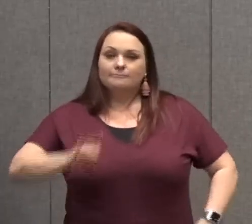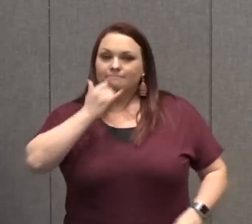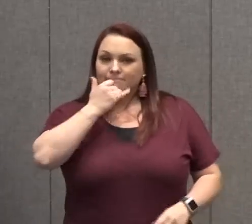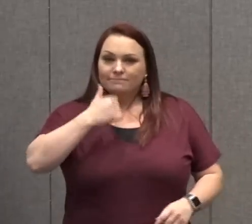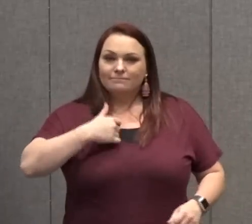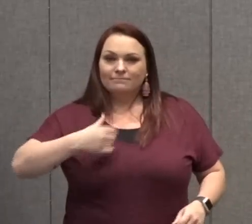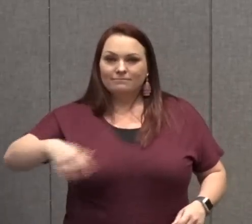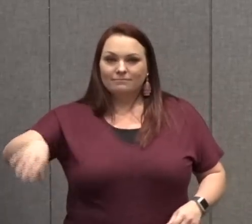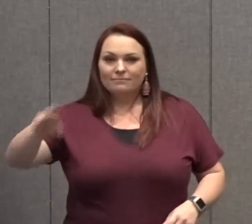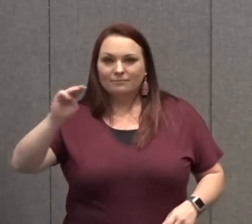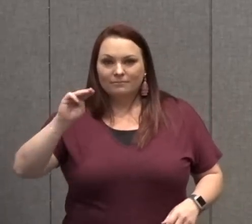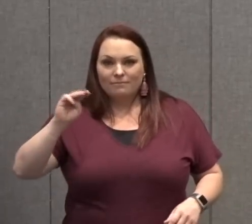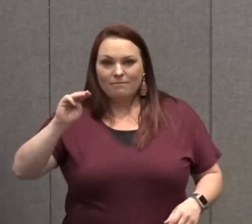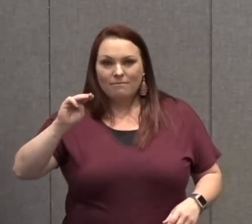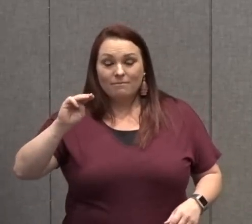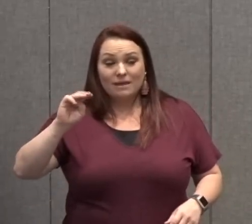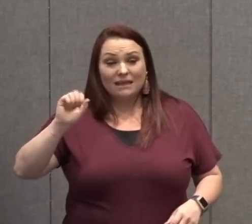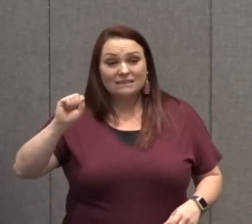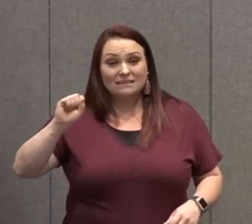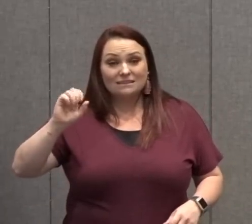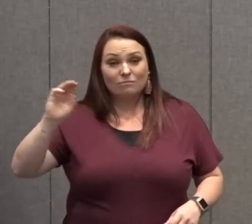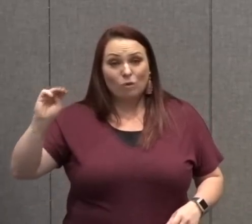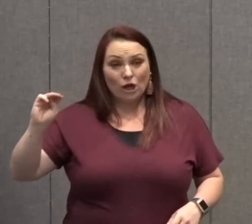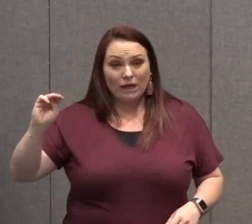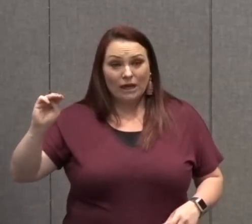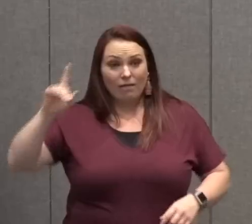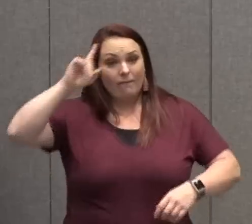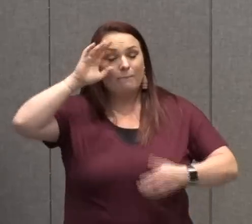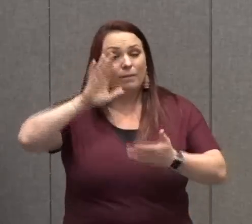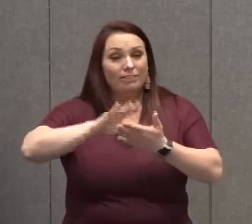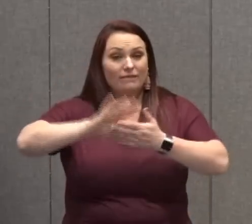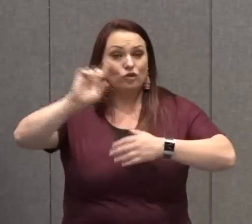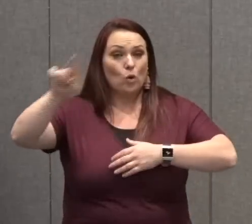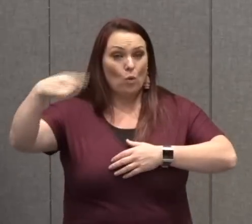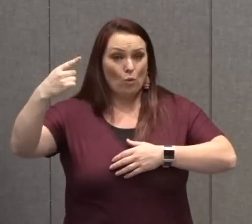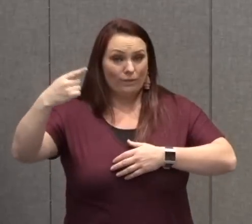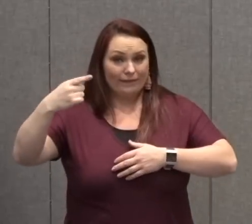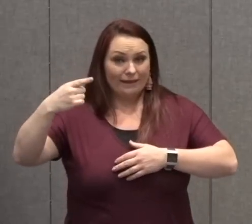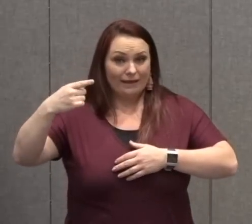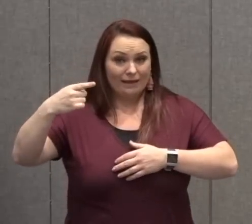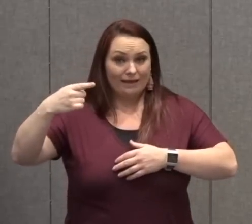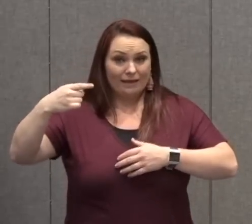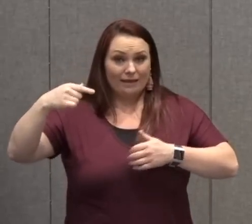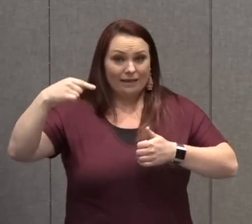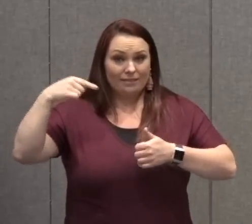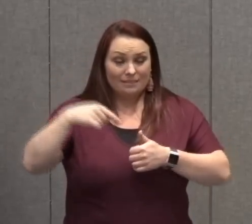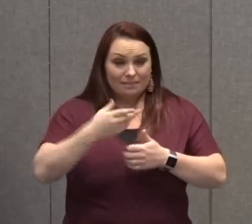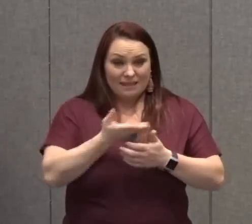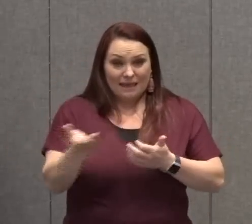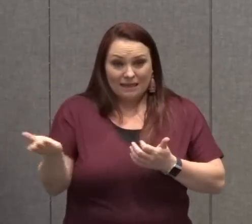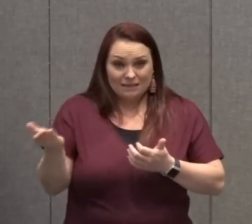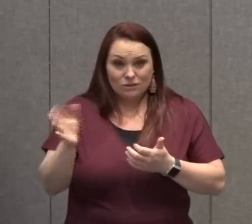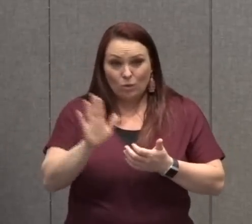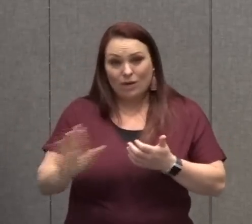it's me Ms. Martindale believed only these these or they existed